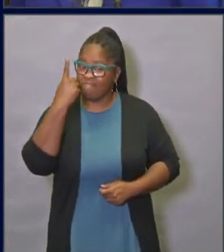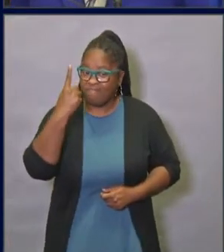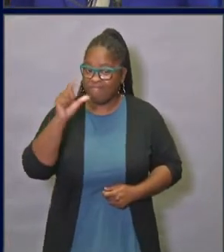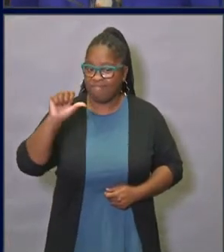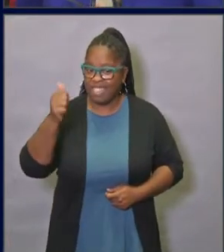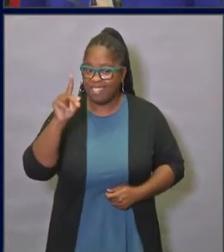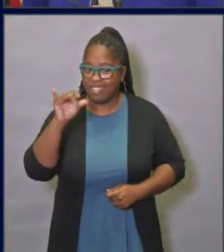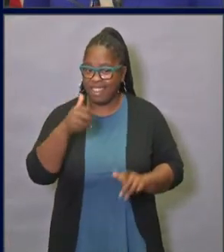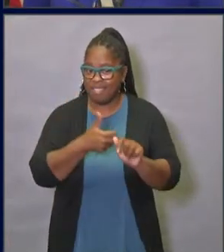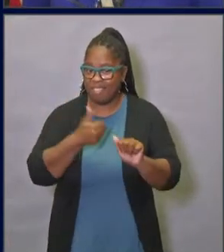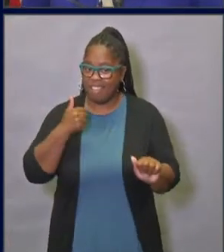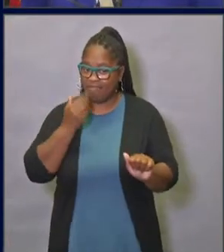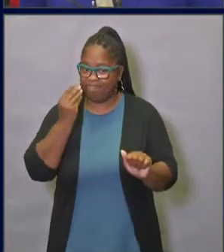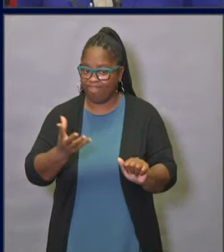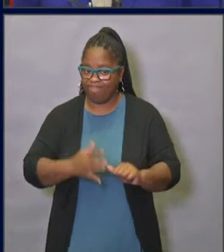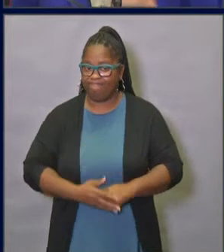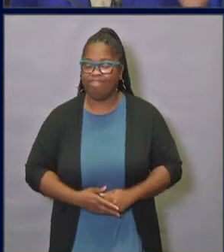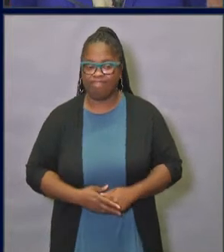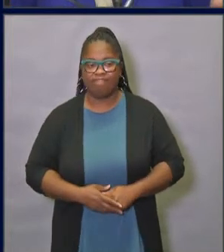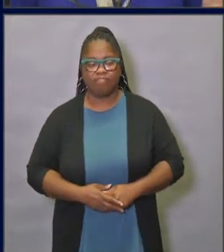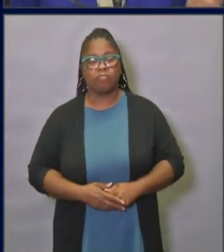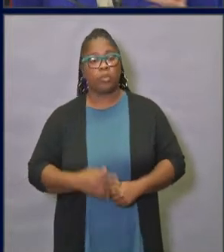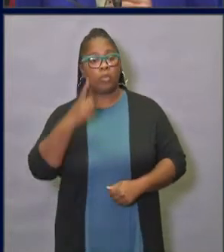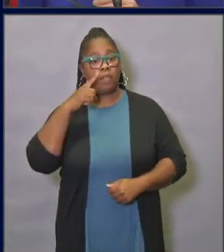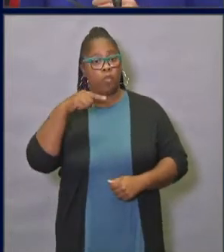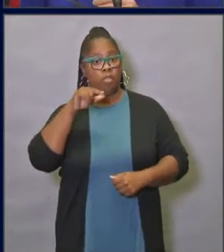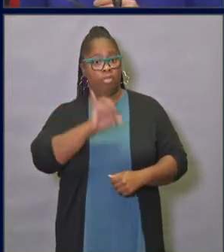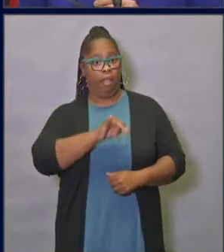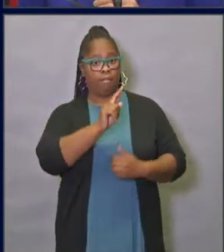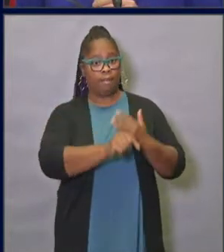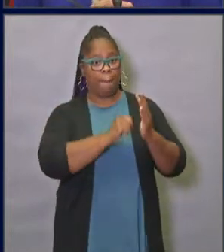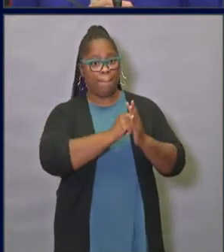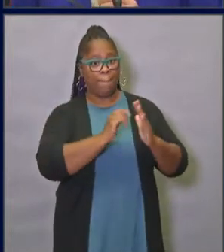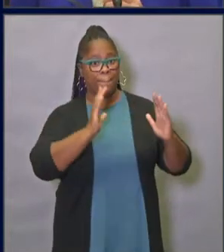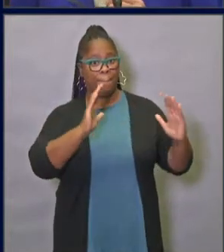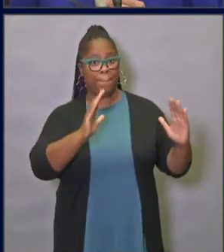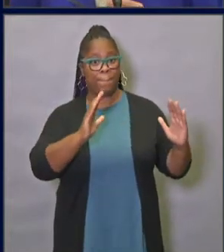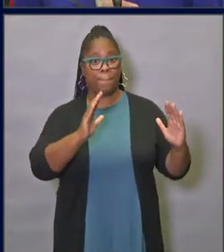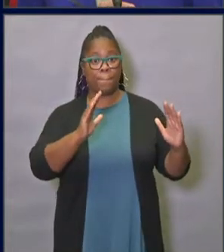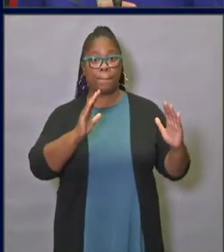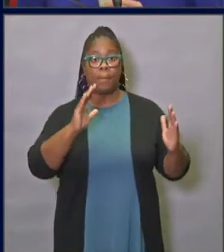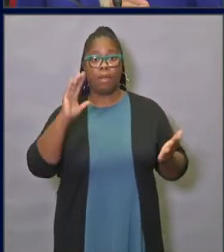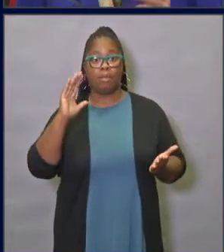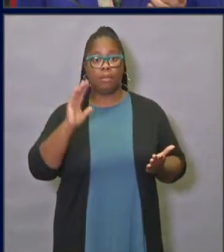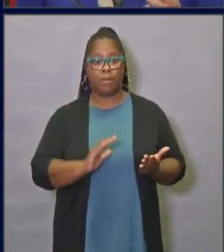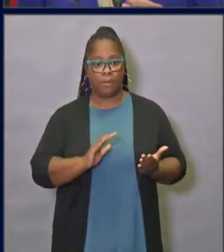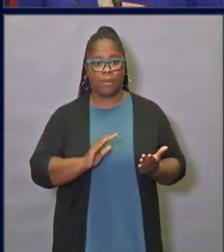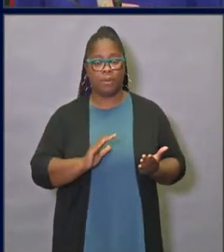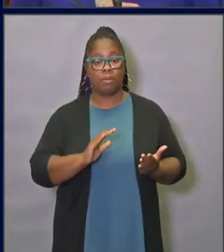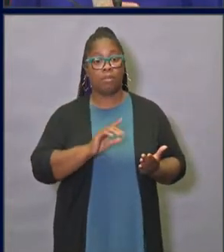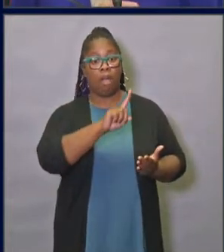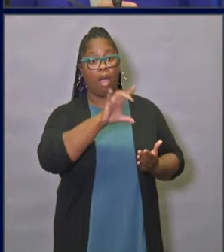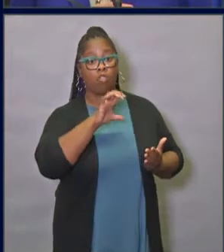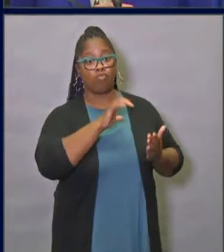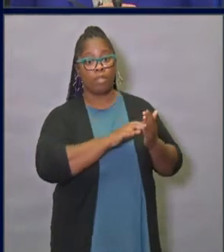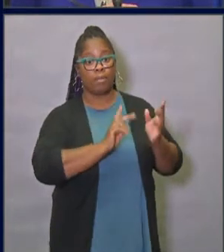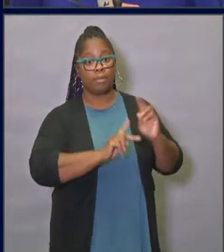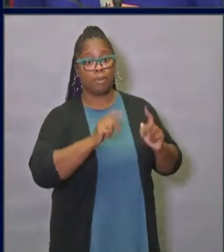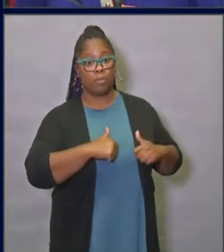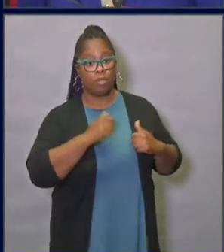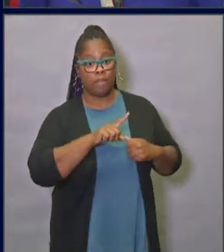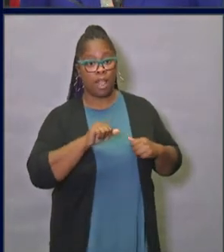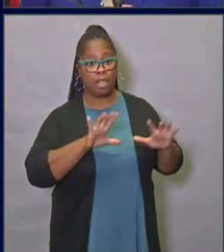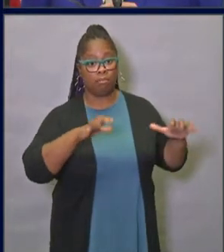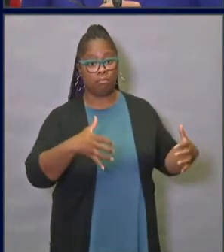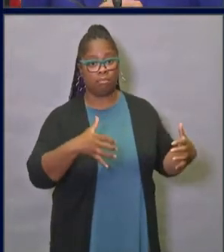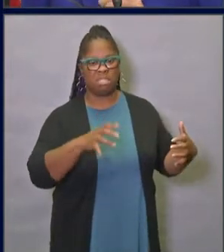here. Our adjusted daily case rate for this period dropped to 7 new cases per 100,000 residents.